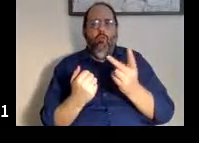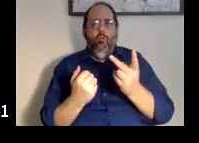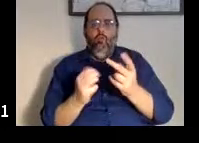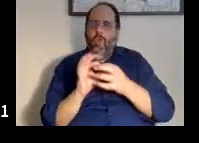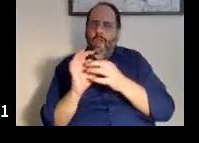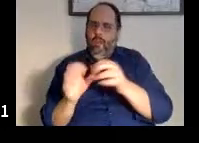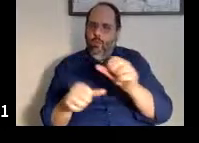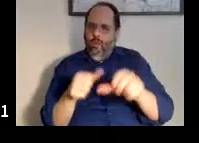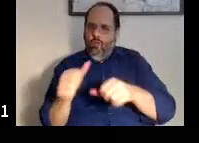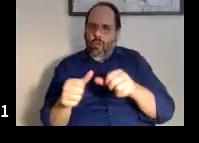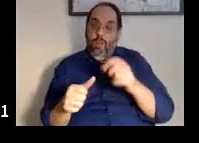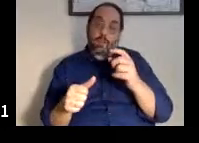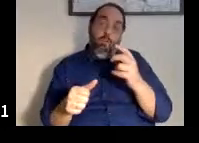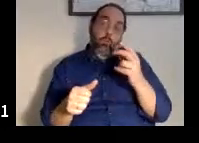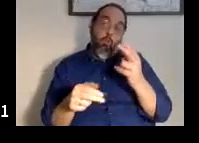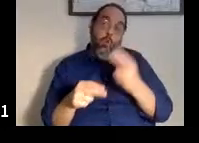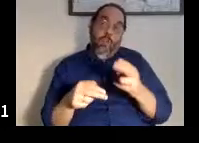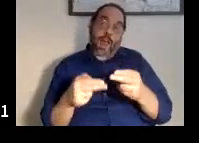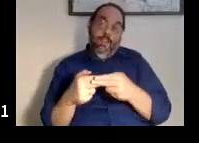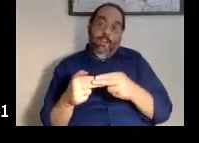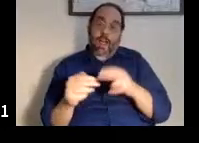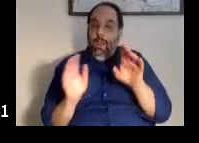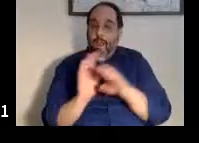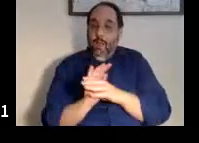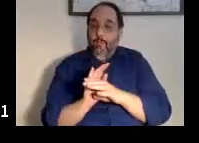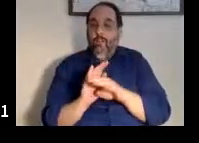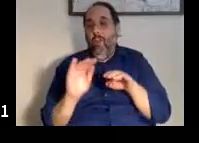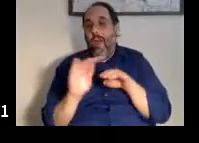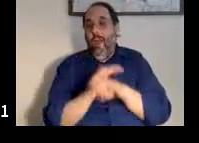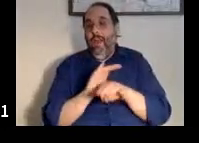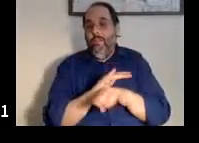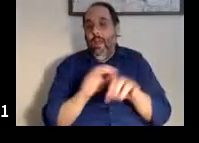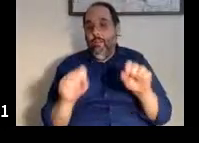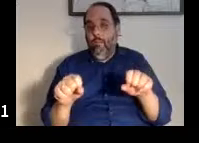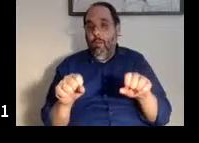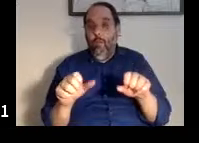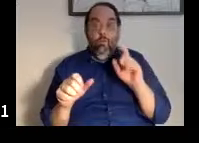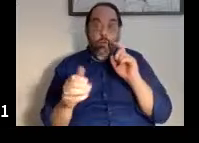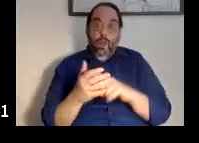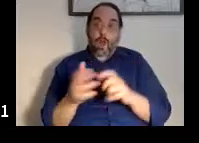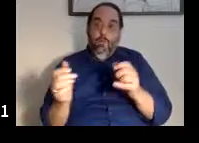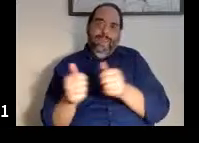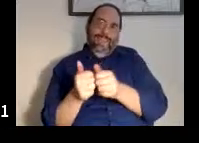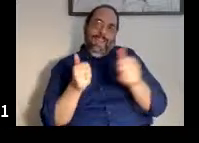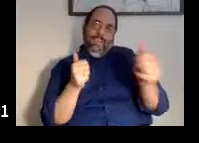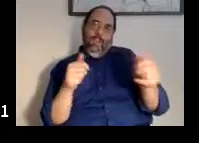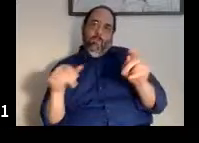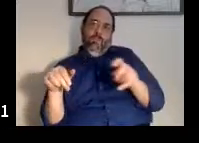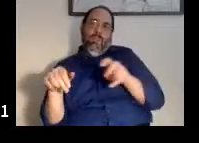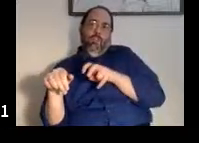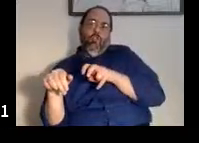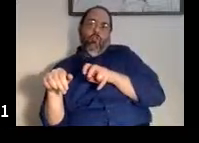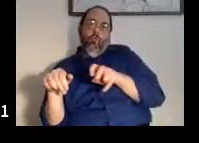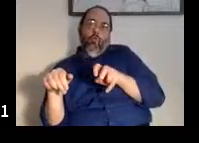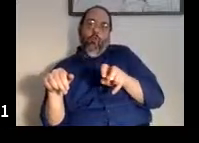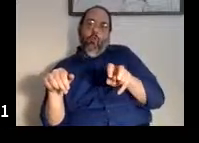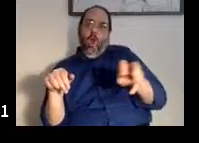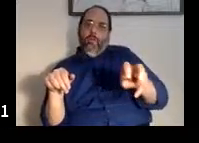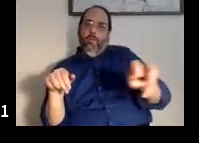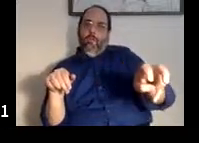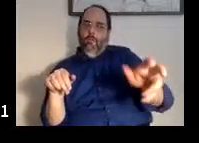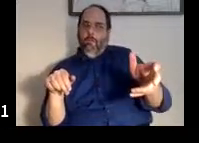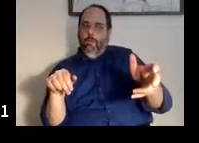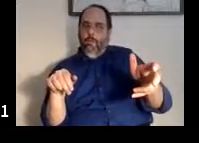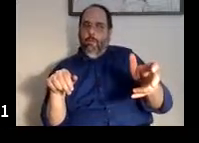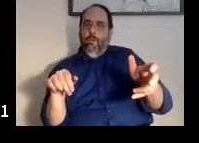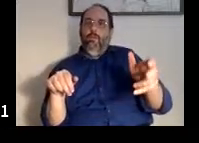slide is what you consider as accessible, and the distance someone would have to scoot across your ground surface material